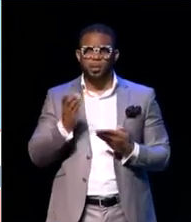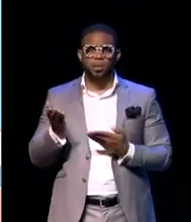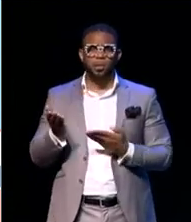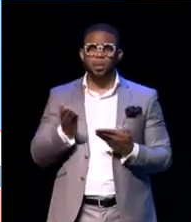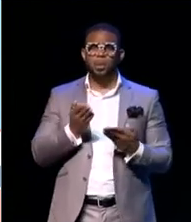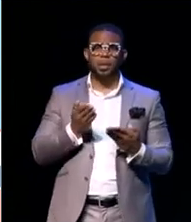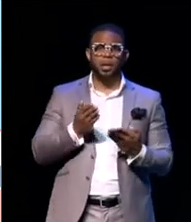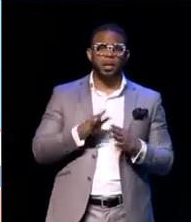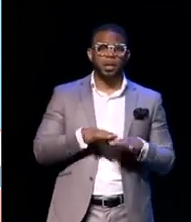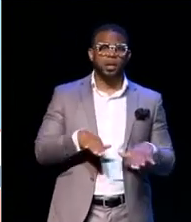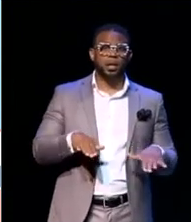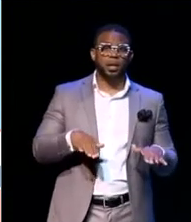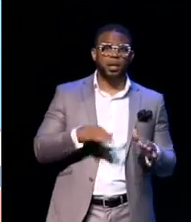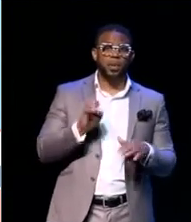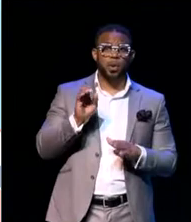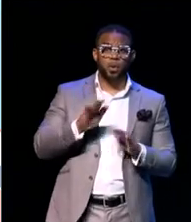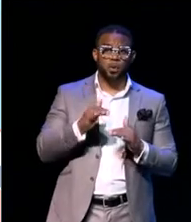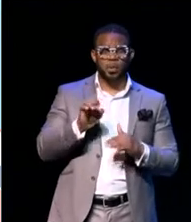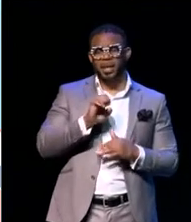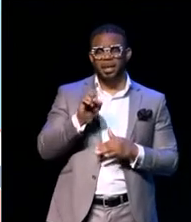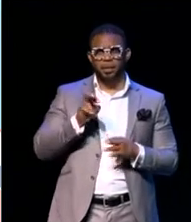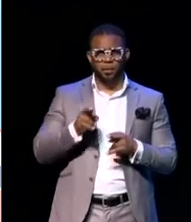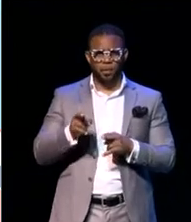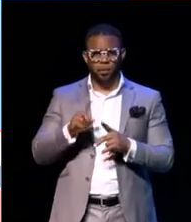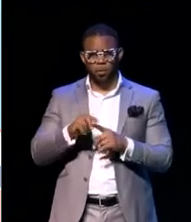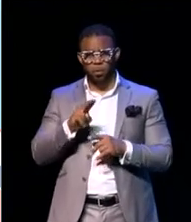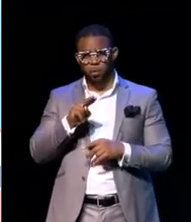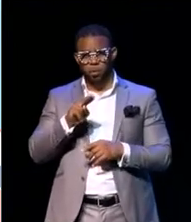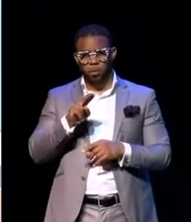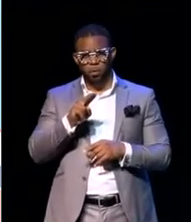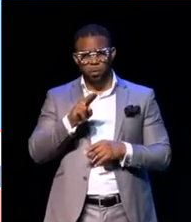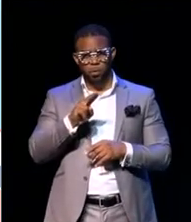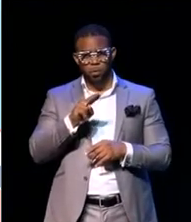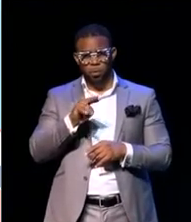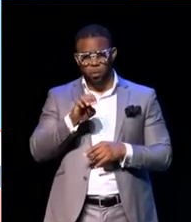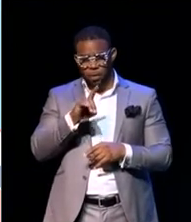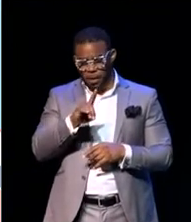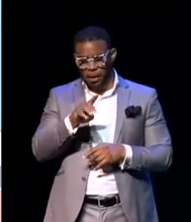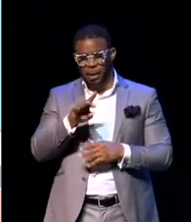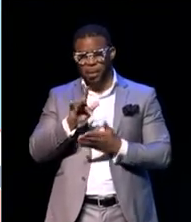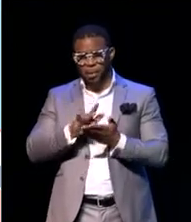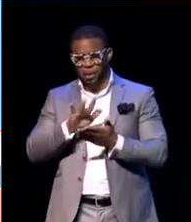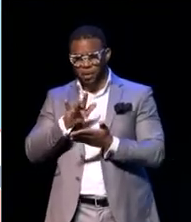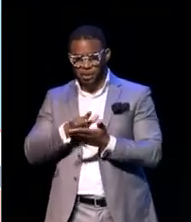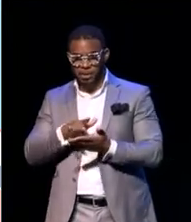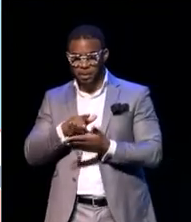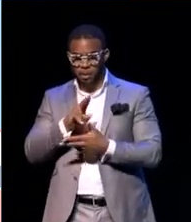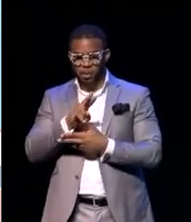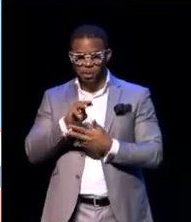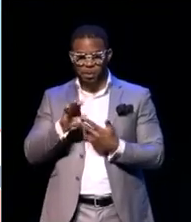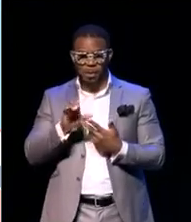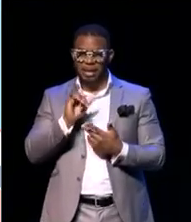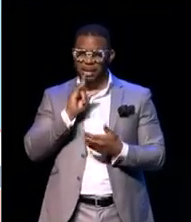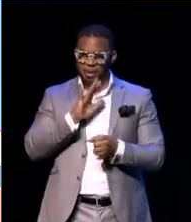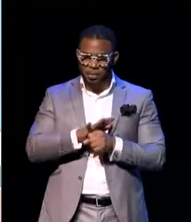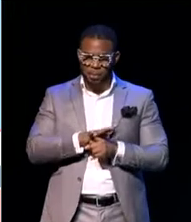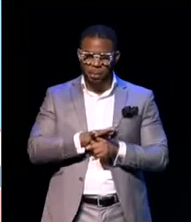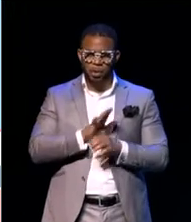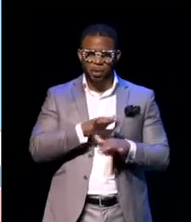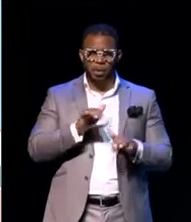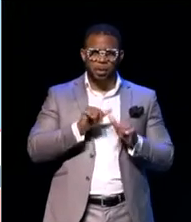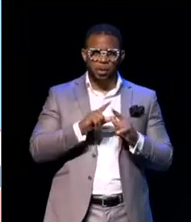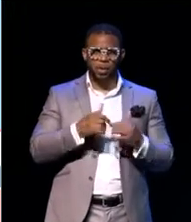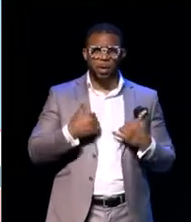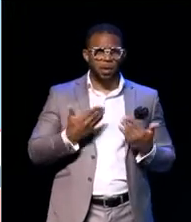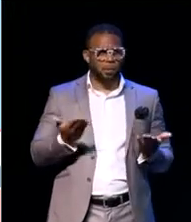pediatric emergency room east of the river to United Medical Center. And that is the commitment that Children's continues to